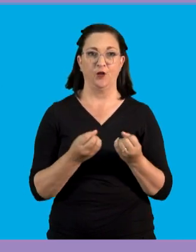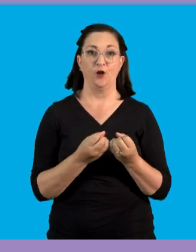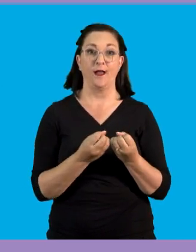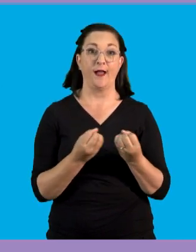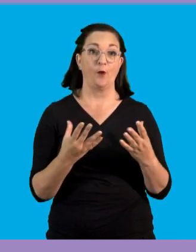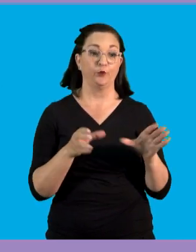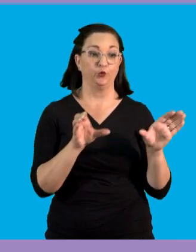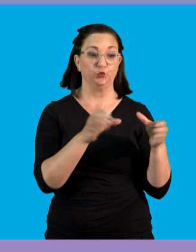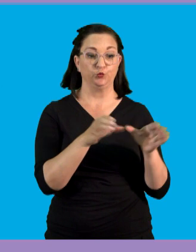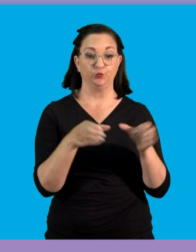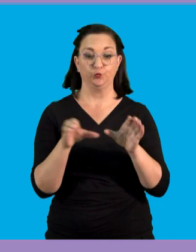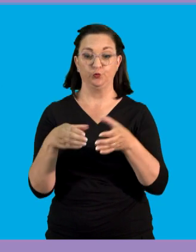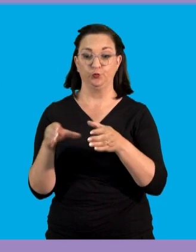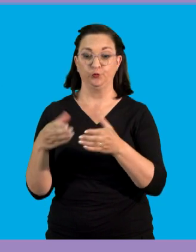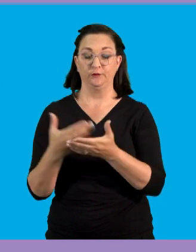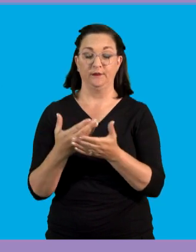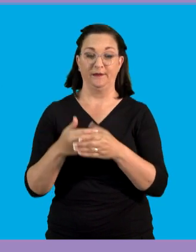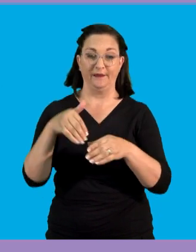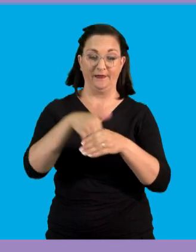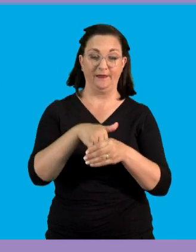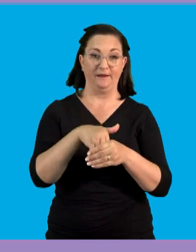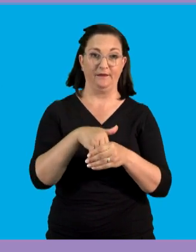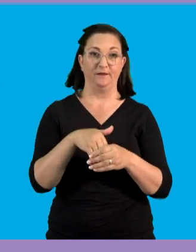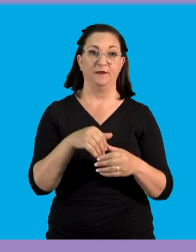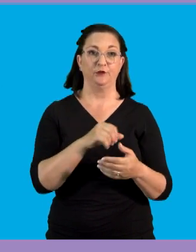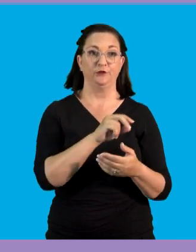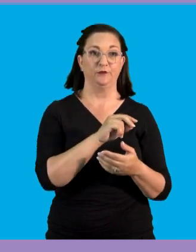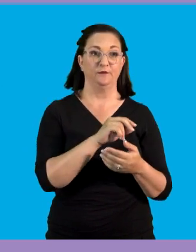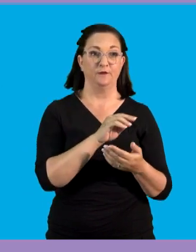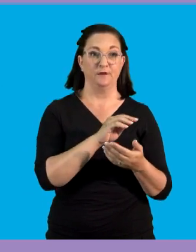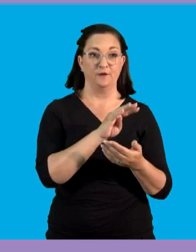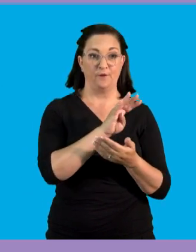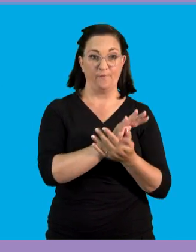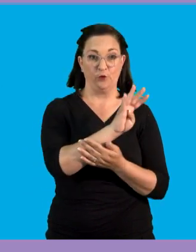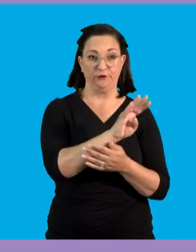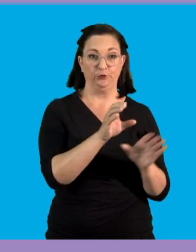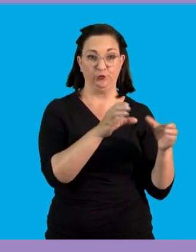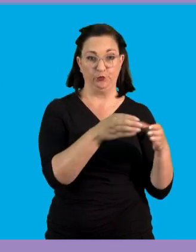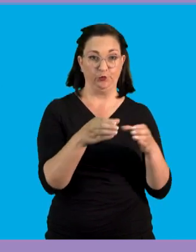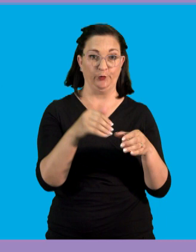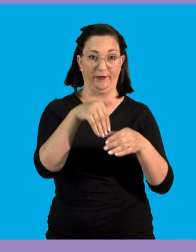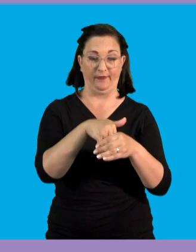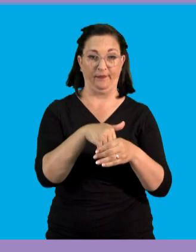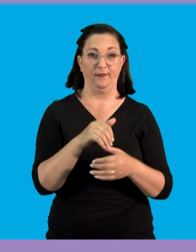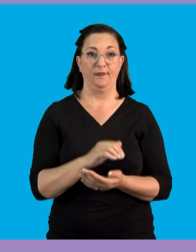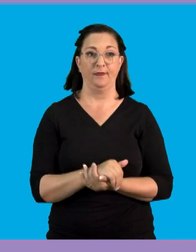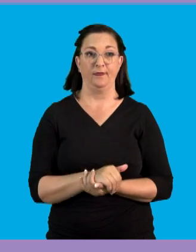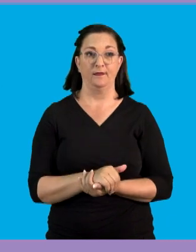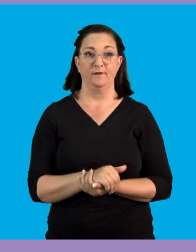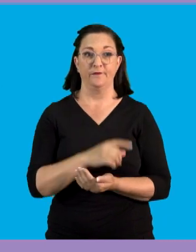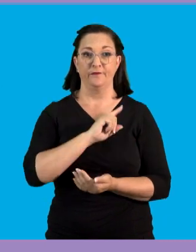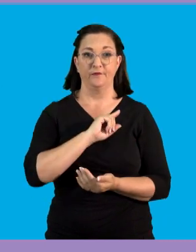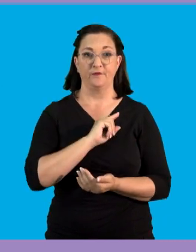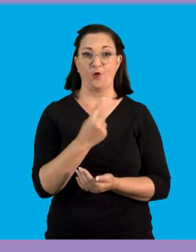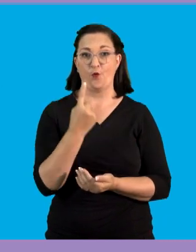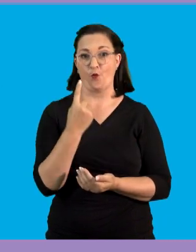15 are 7 groups. That is 2 multiplied by 7, which is equals to 14. This leaves a remainder